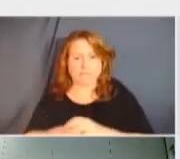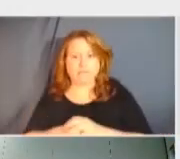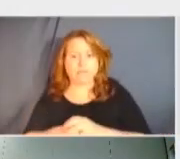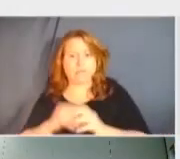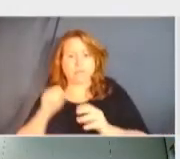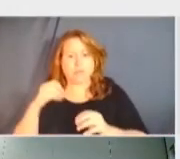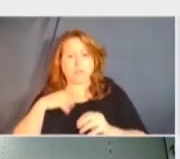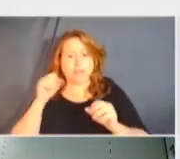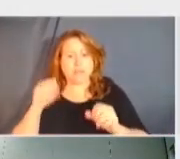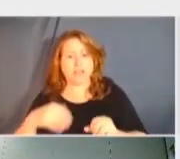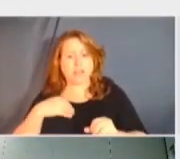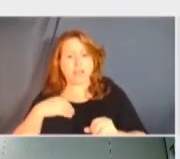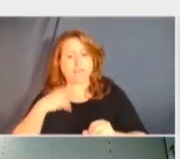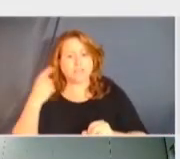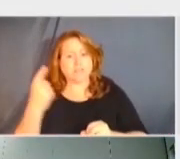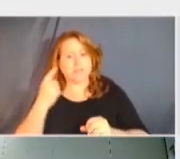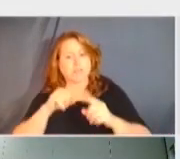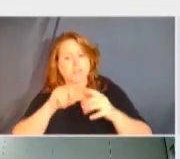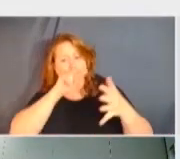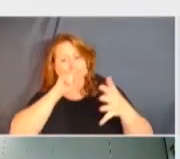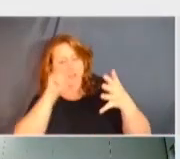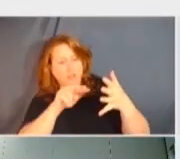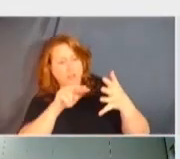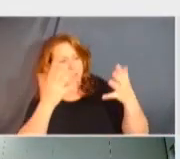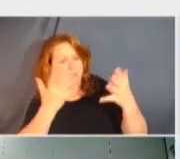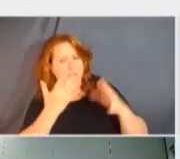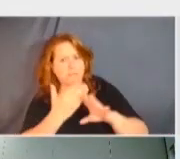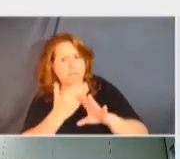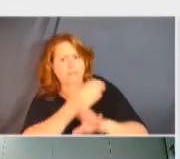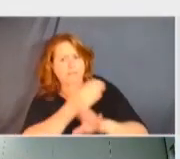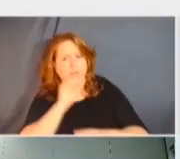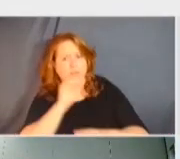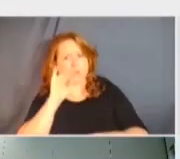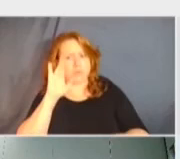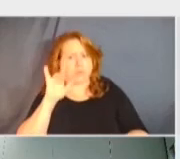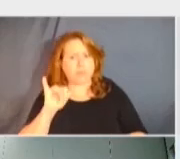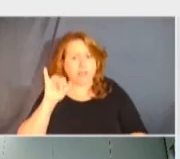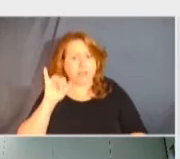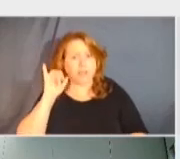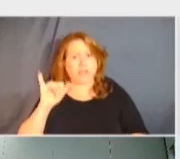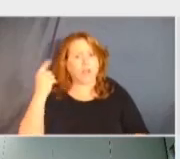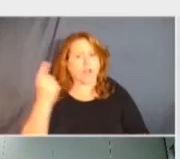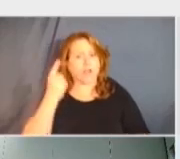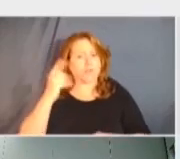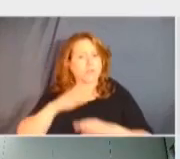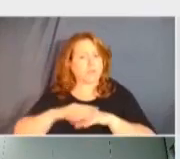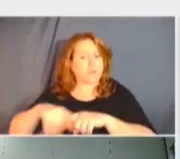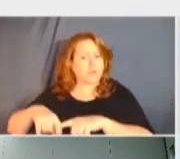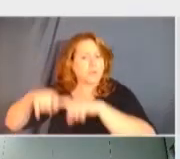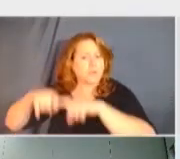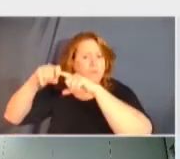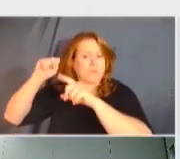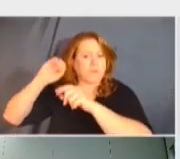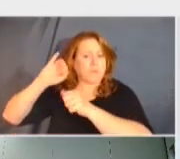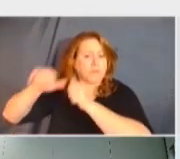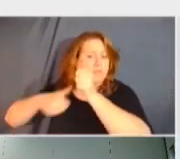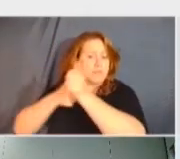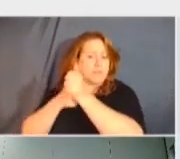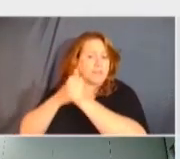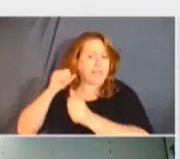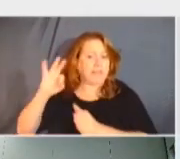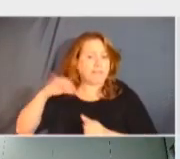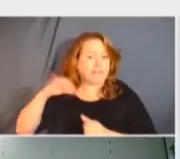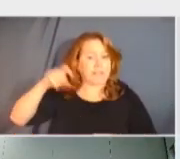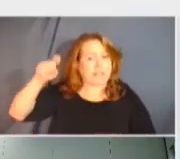July? It's always our hope. So we on some of this, we need to get the to the Attorney